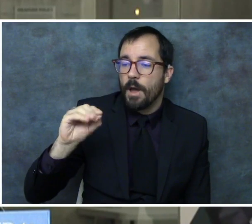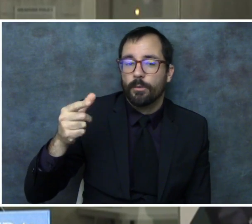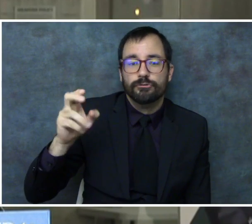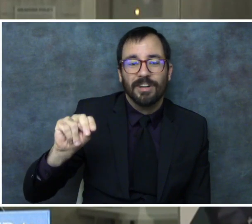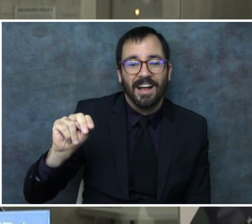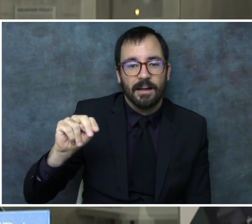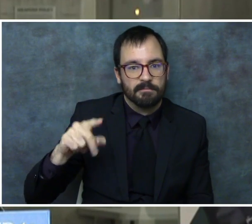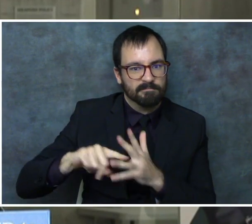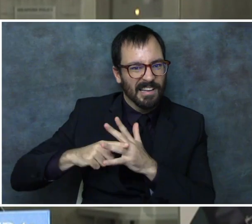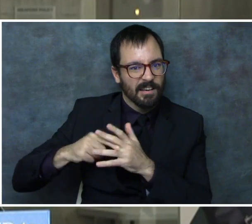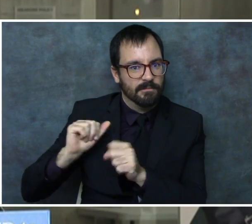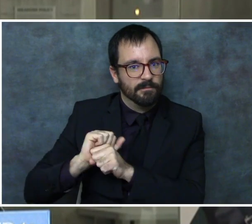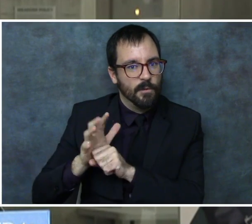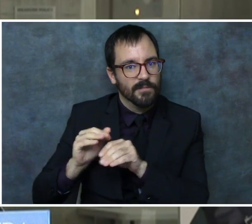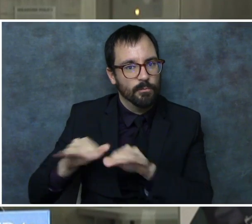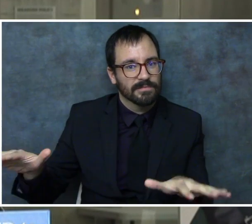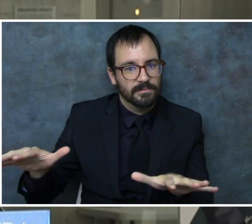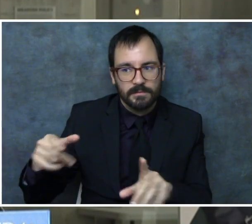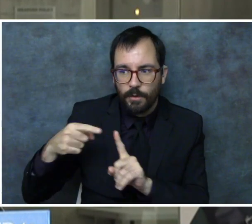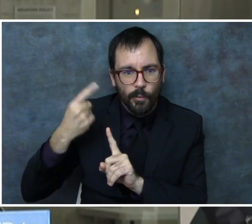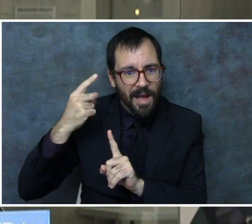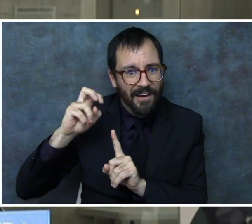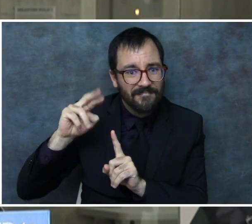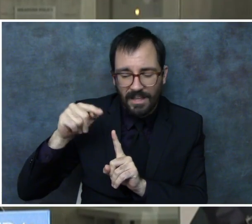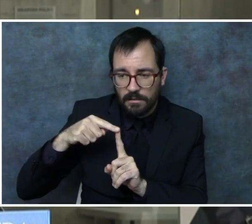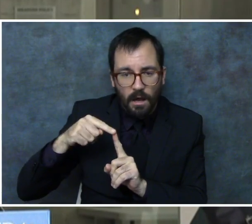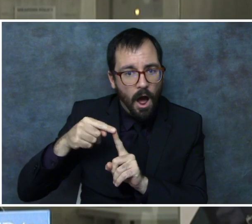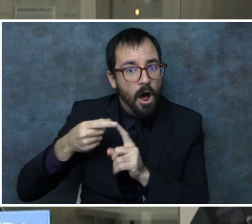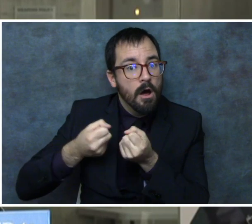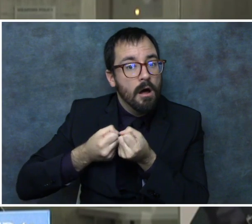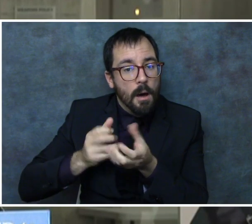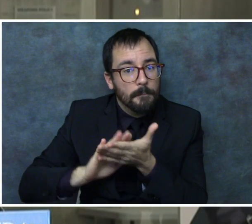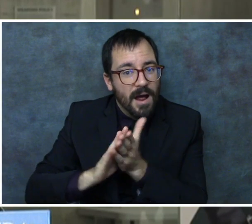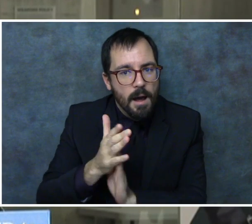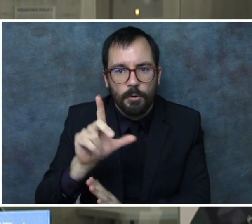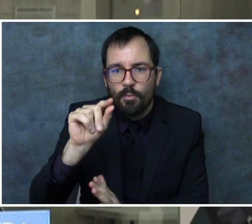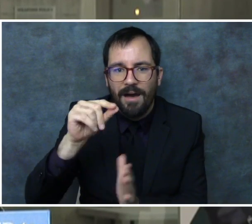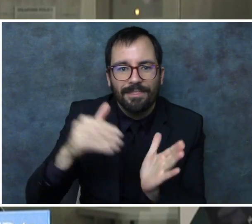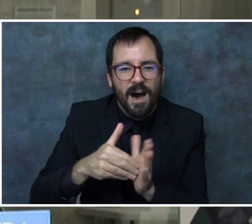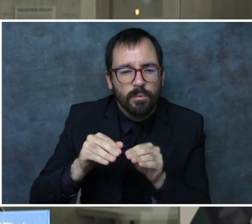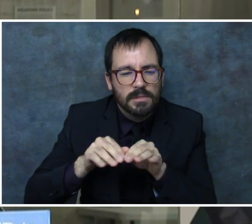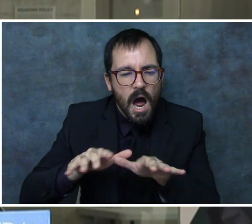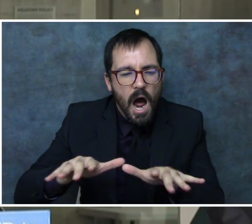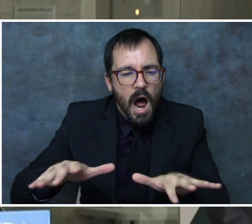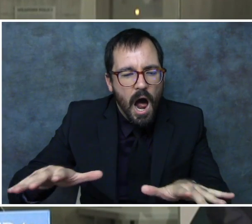event that they said 20,000 cases came out of it. Let's not have a repeat of that.